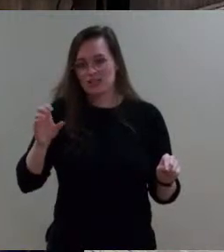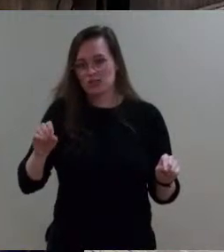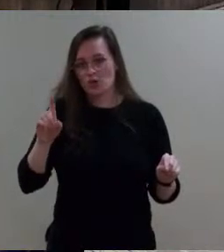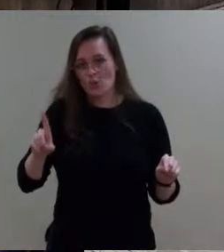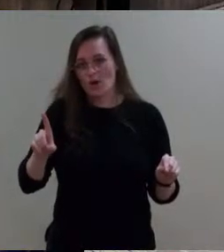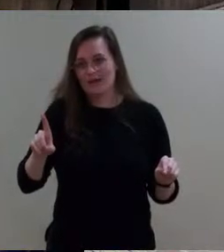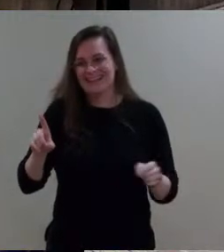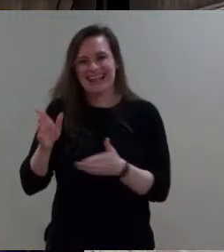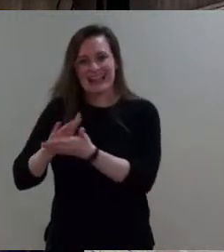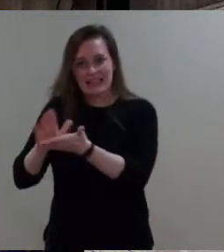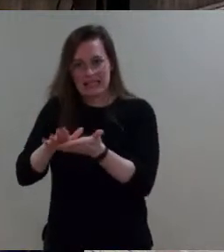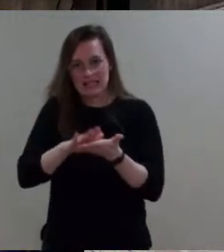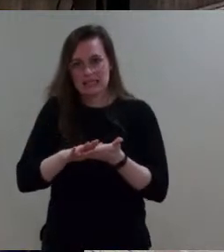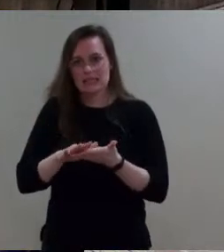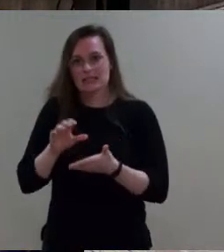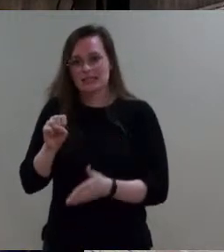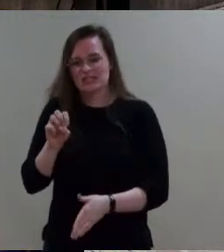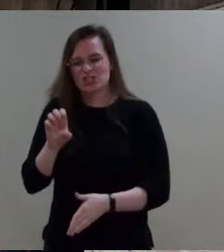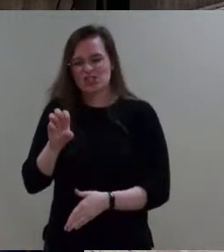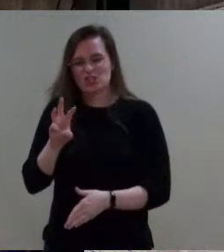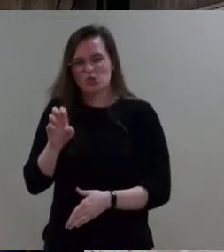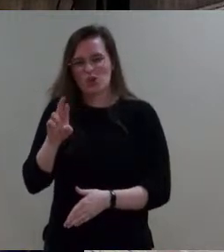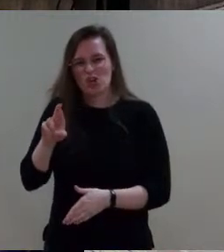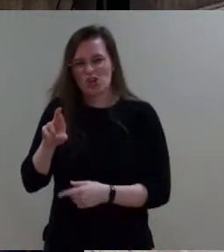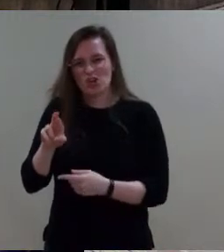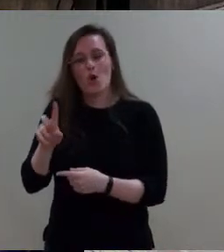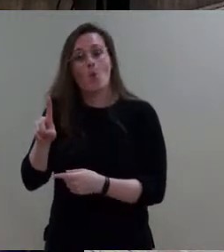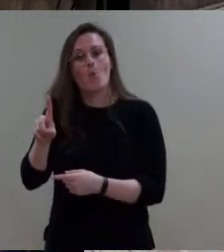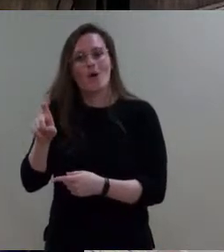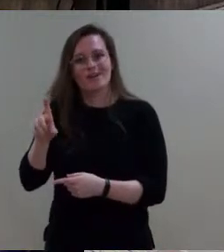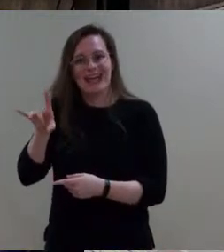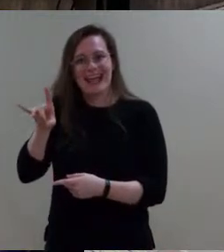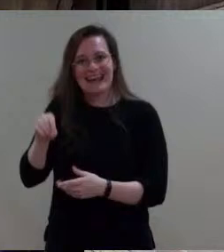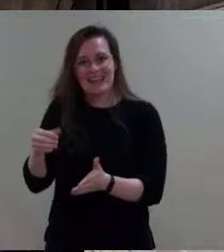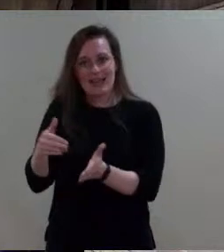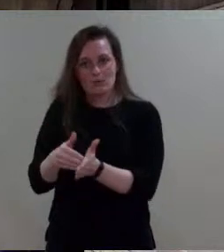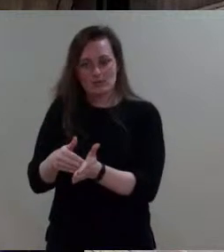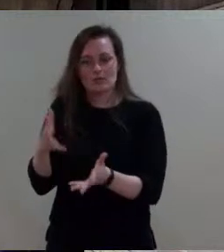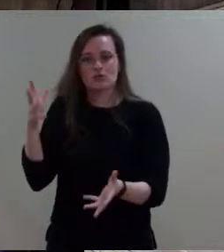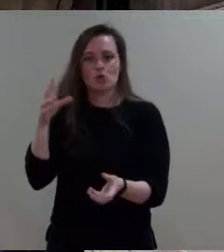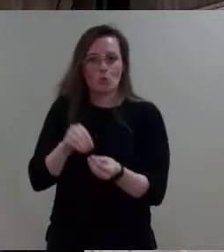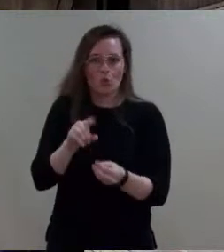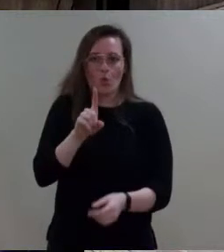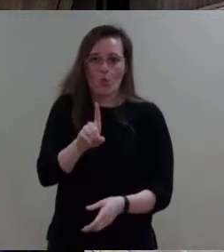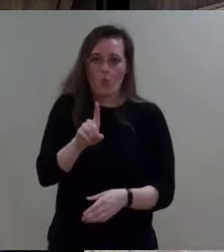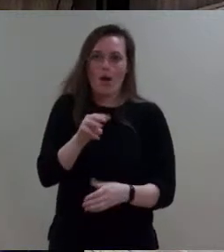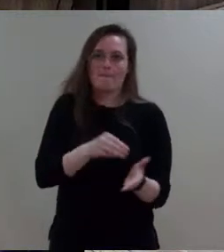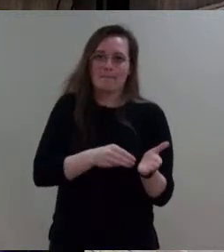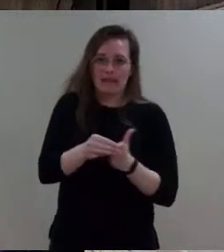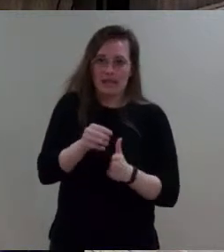0056-01, sanitary sewer at $180,000 for a total debenture of